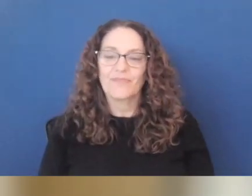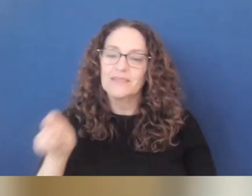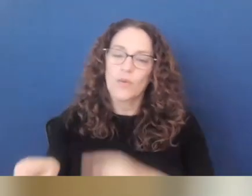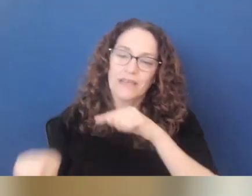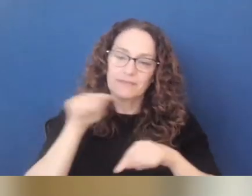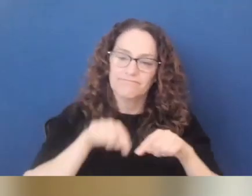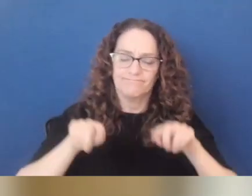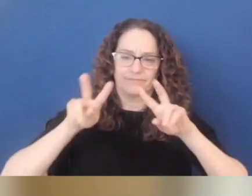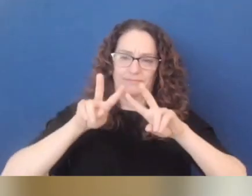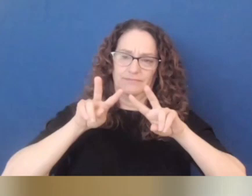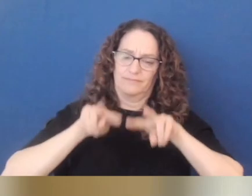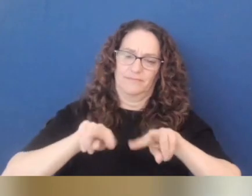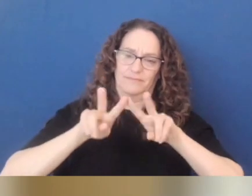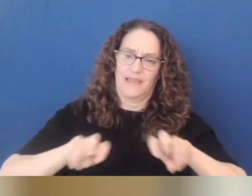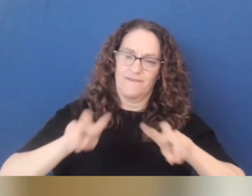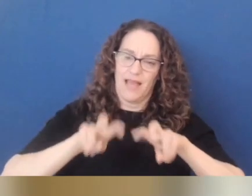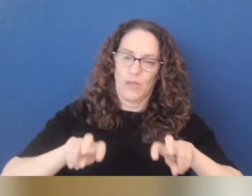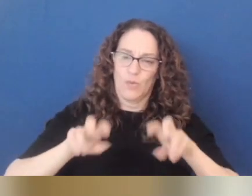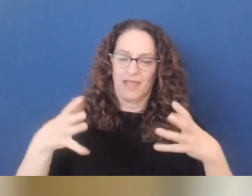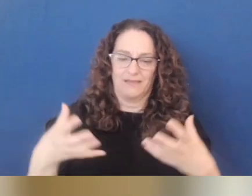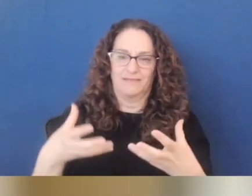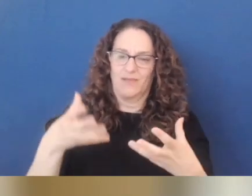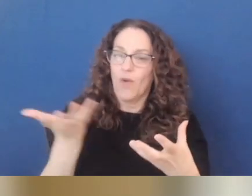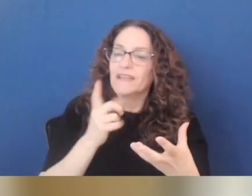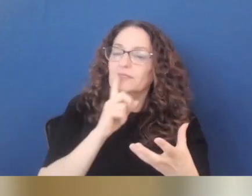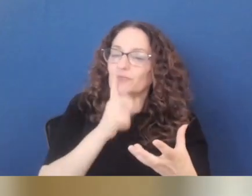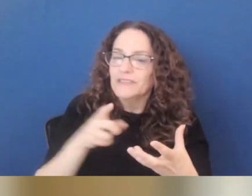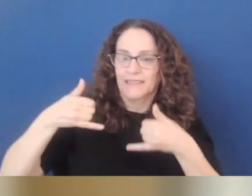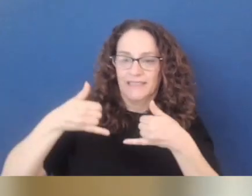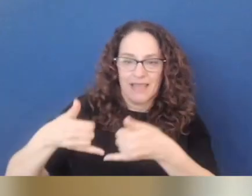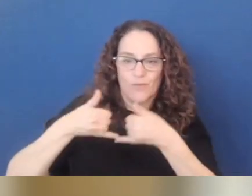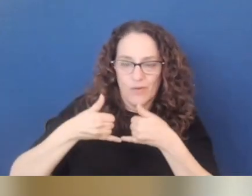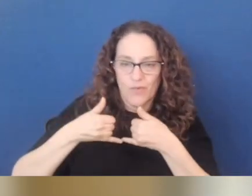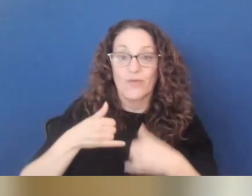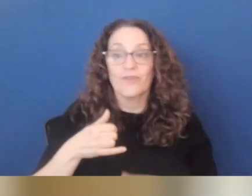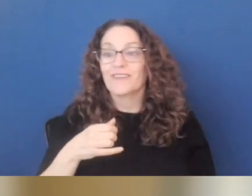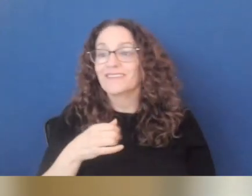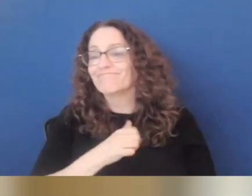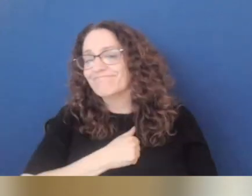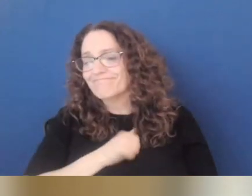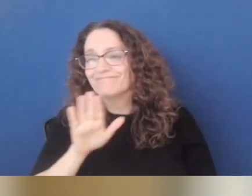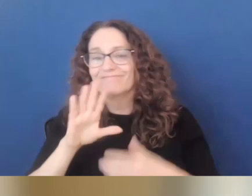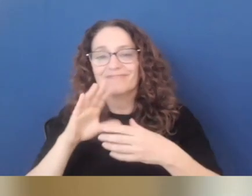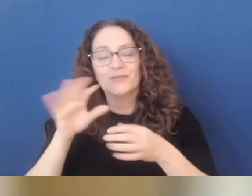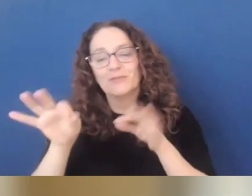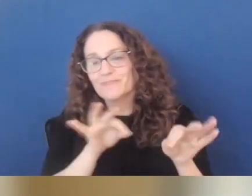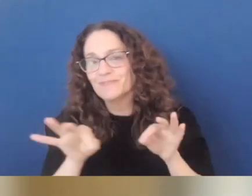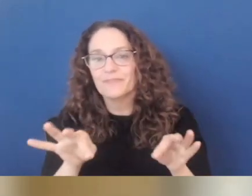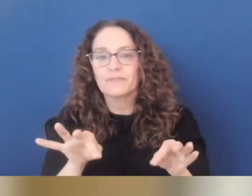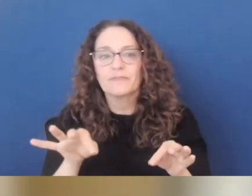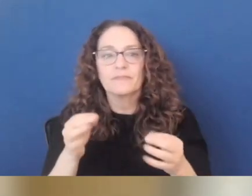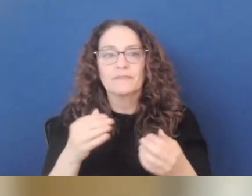the reward is. And I love that you're describing the pleasure and the joy and the peace and